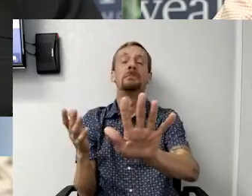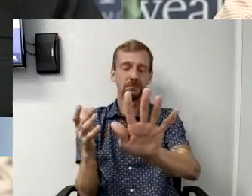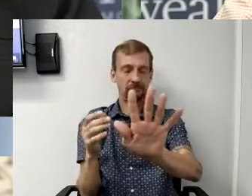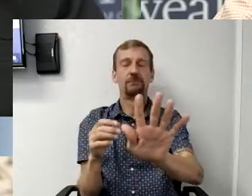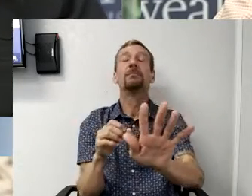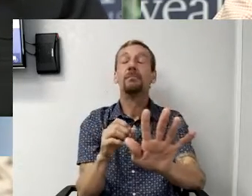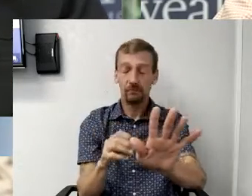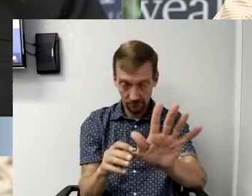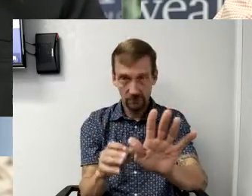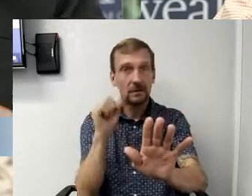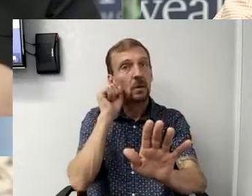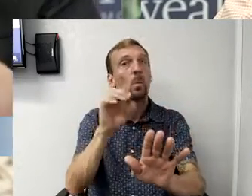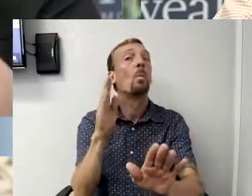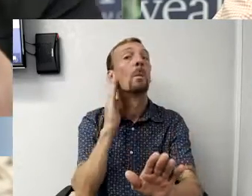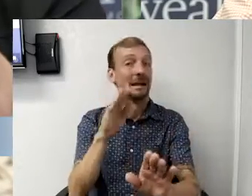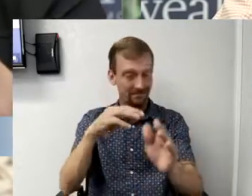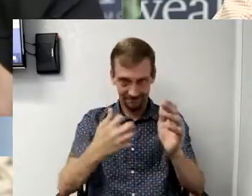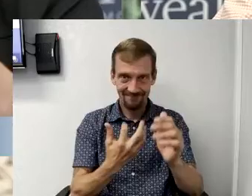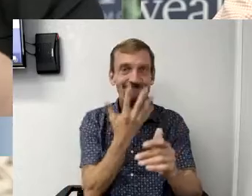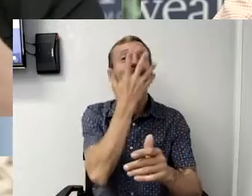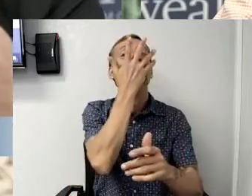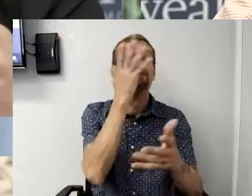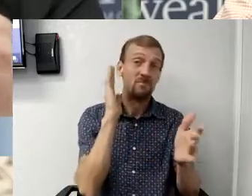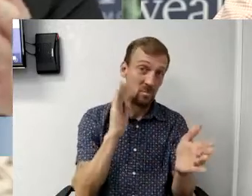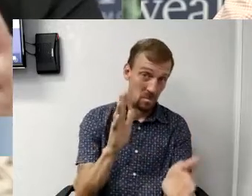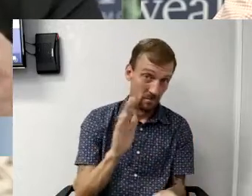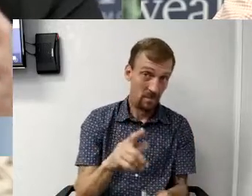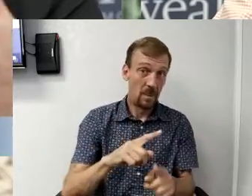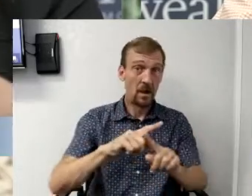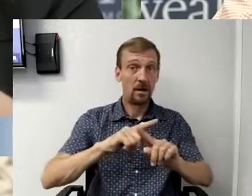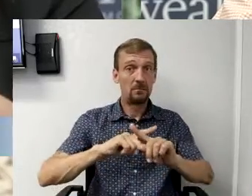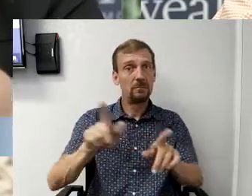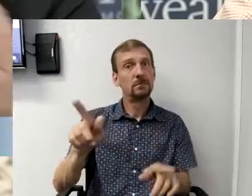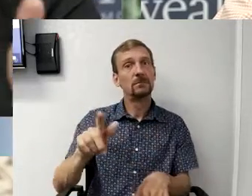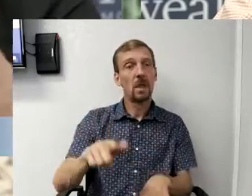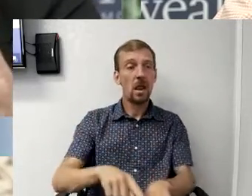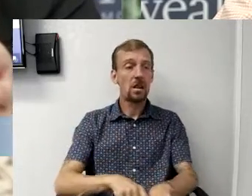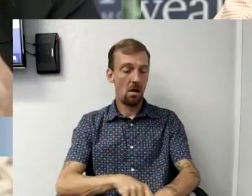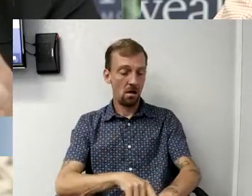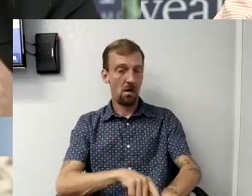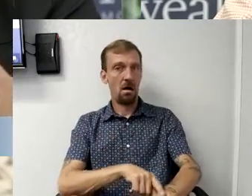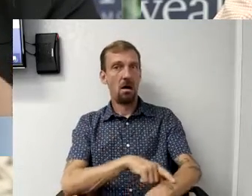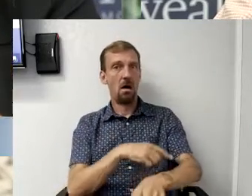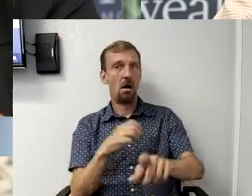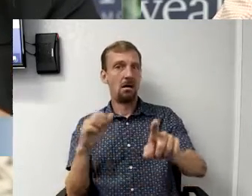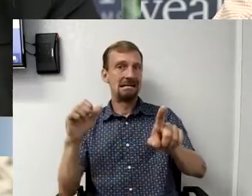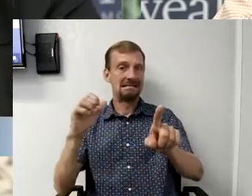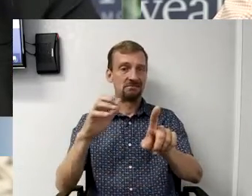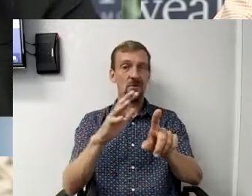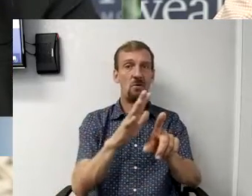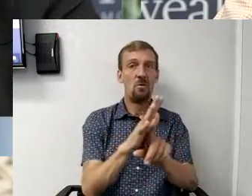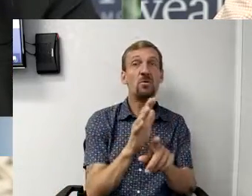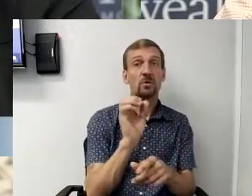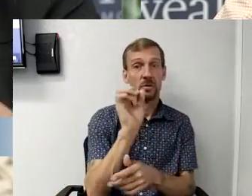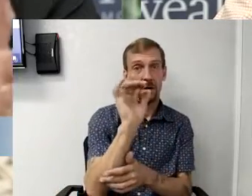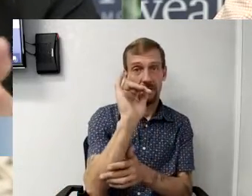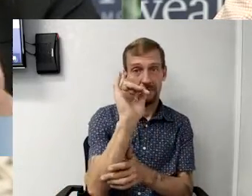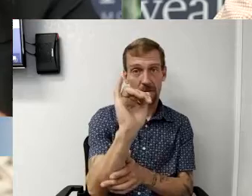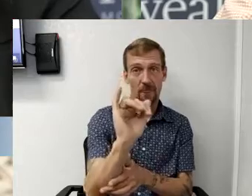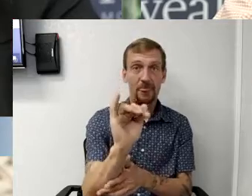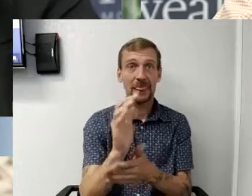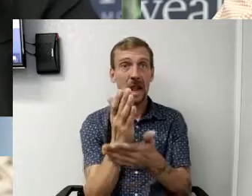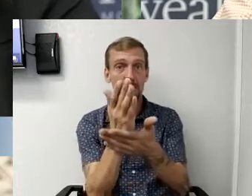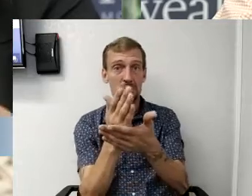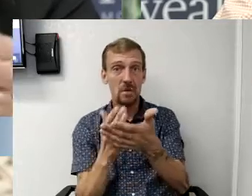likely, those particles are going to go into you. But the prolonged exposure is another piece of the